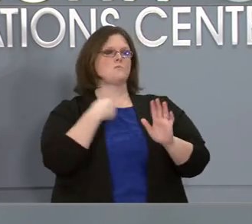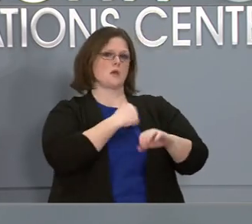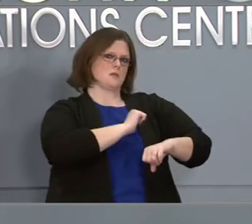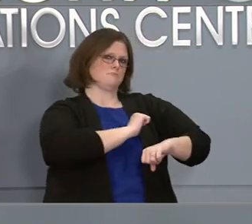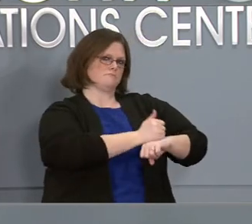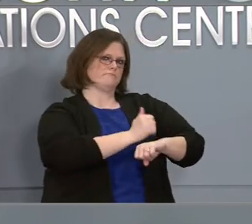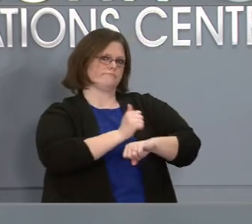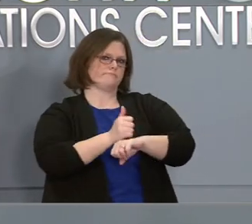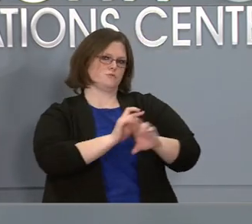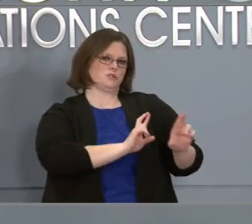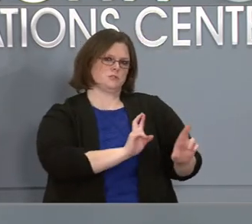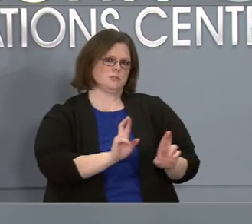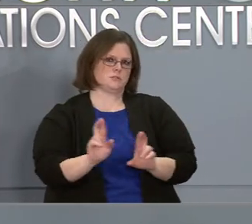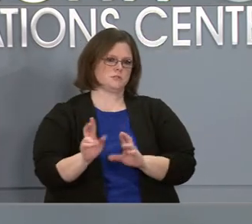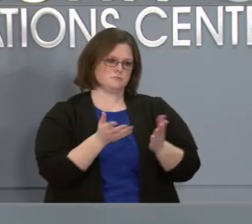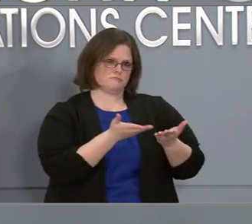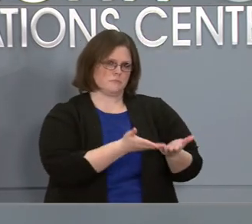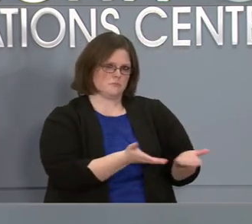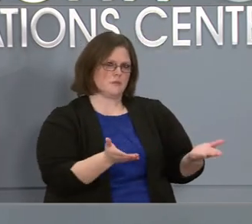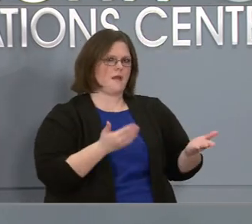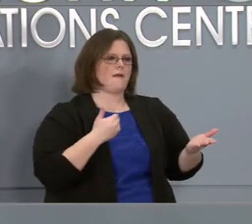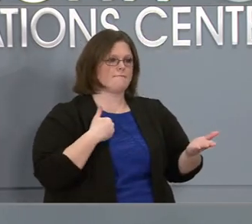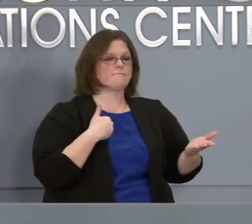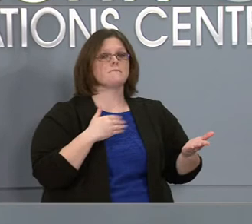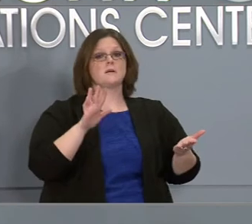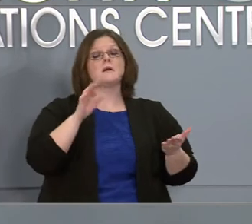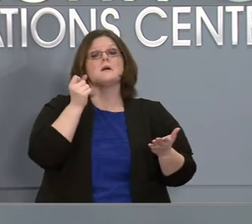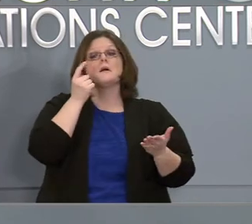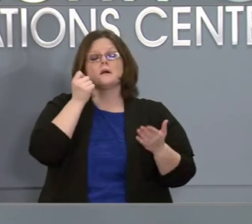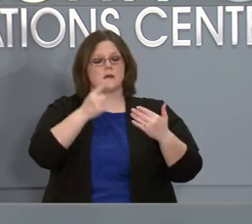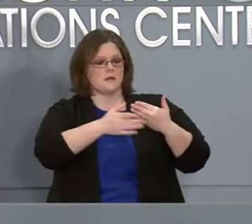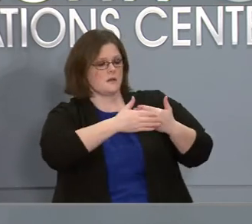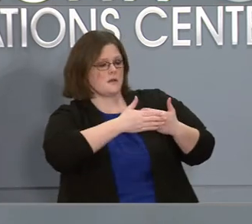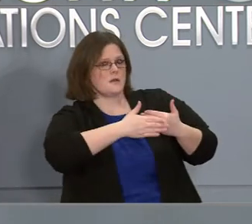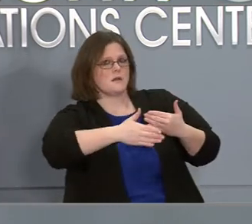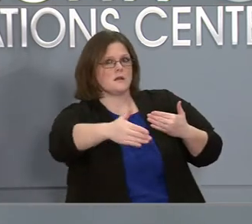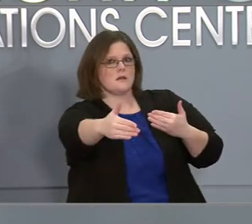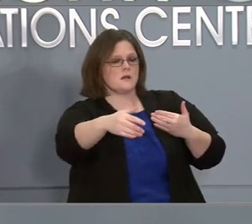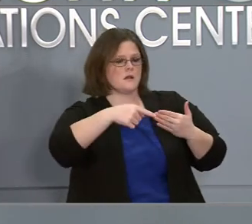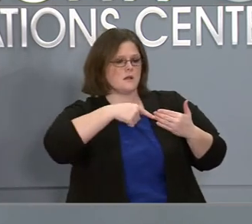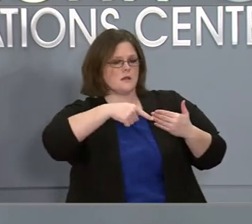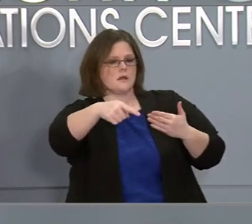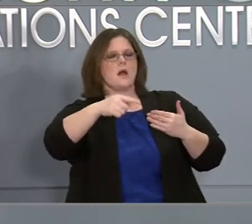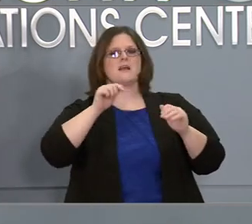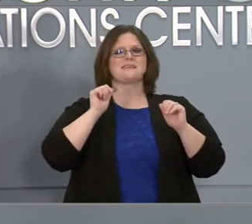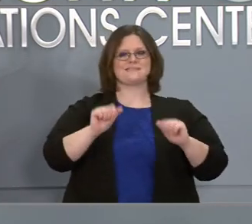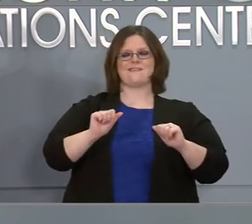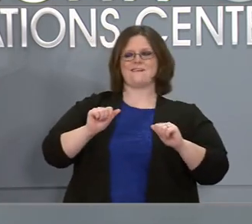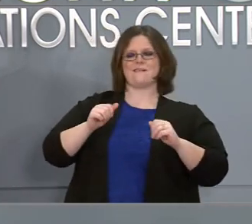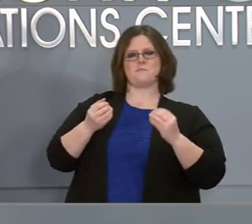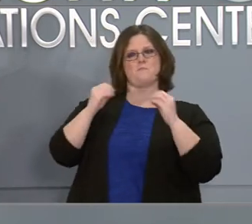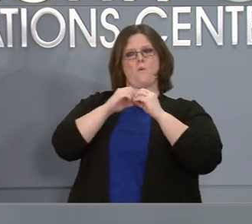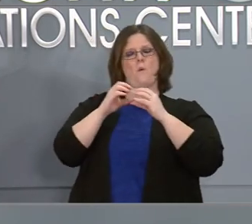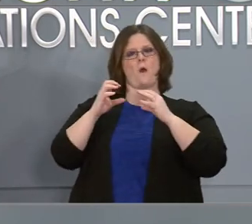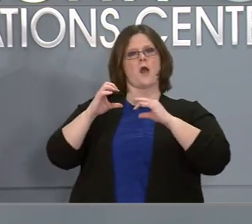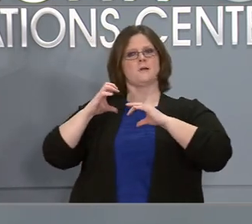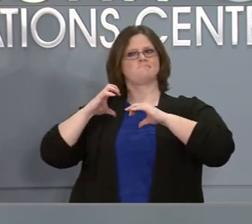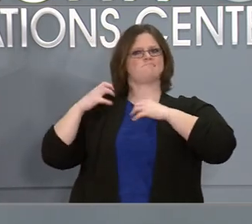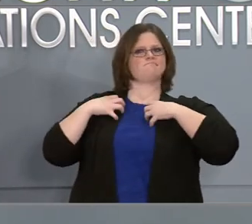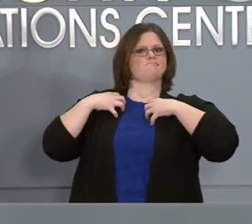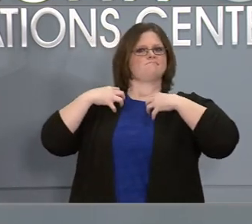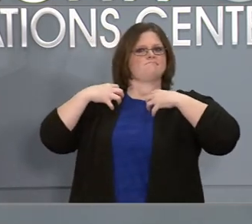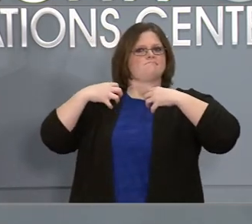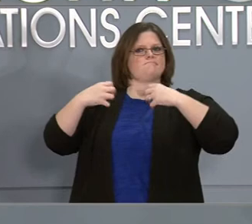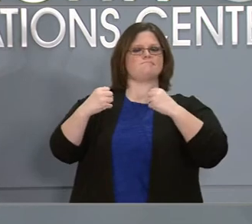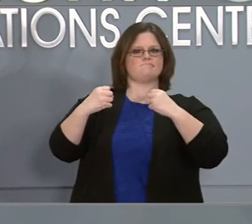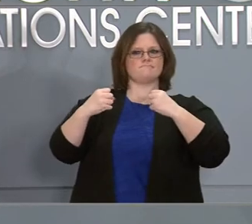necessary, that, you know, looking long term, that we rebuild in a more resilient way when we're looking